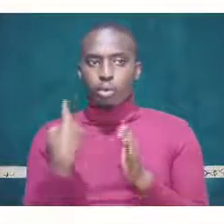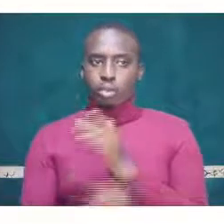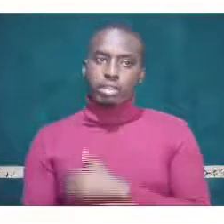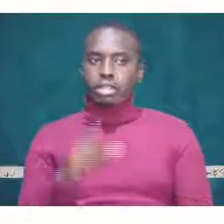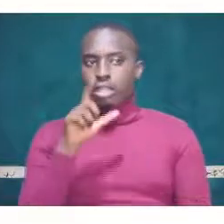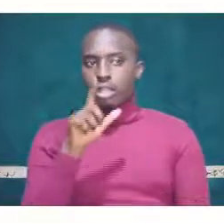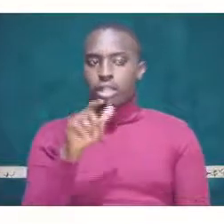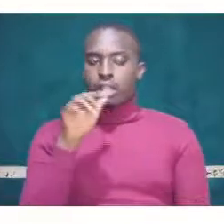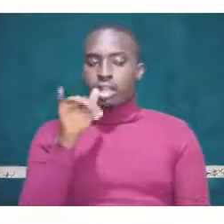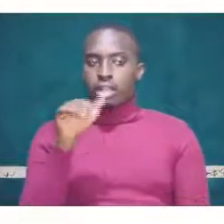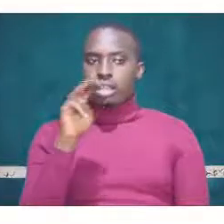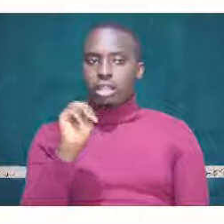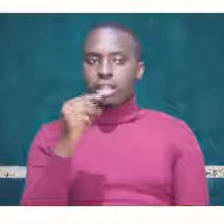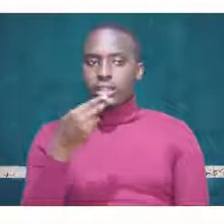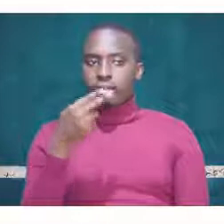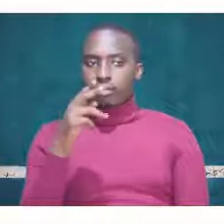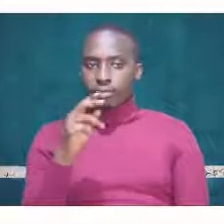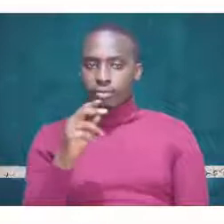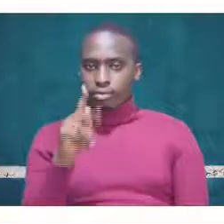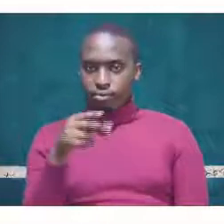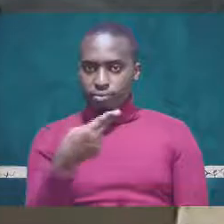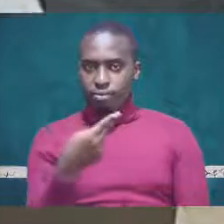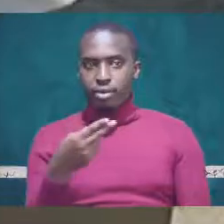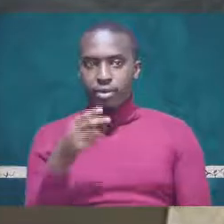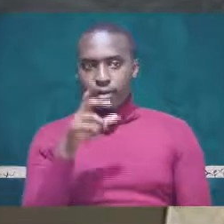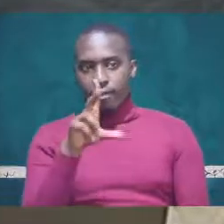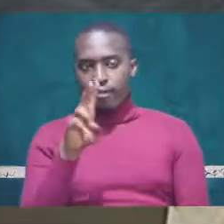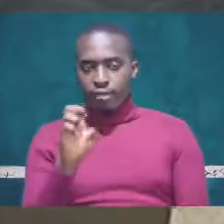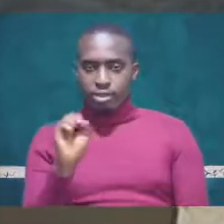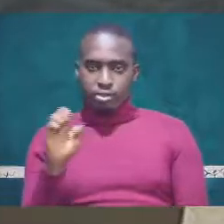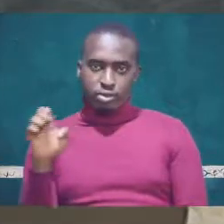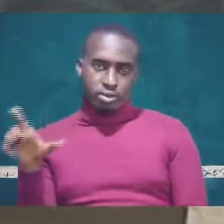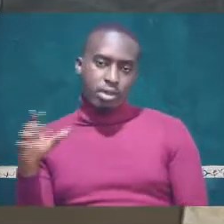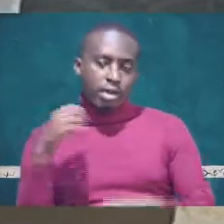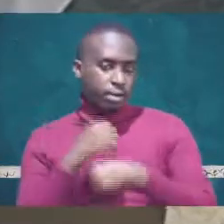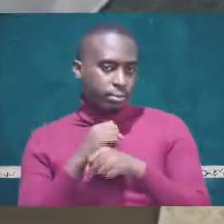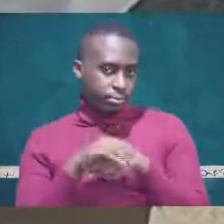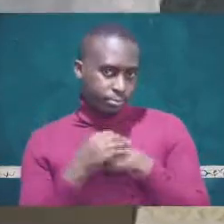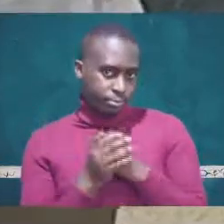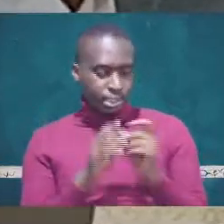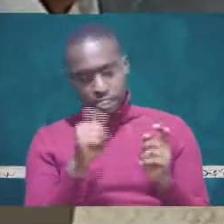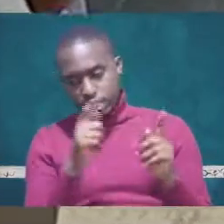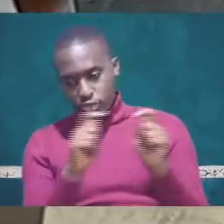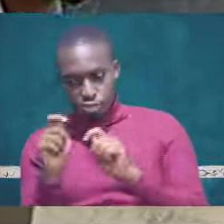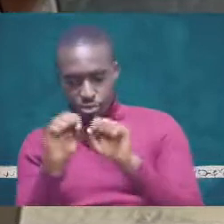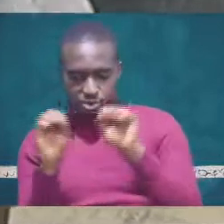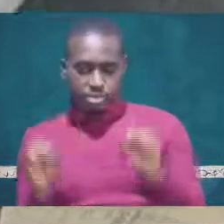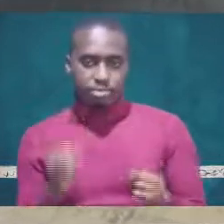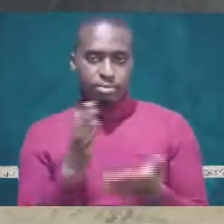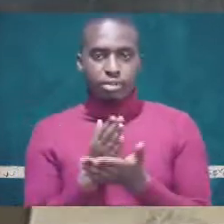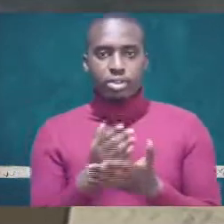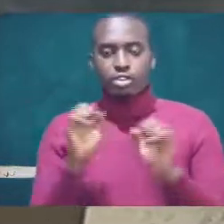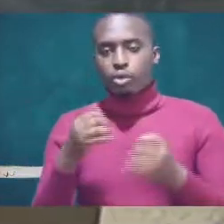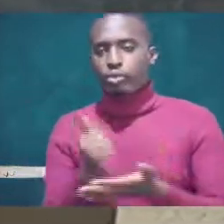lymph vessels. So lymphatic capillaries are the one to link up and form another form of transport system, which